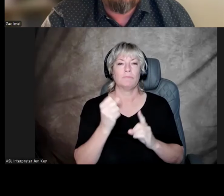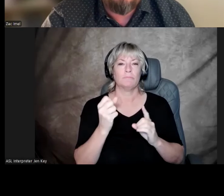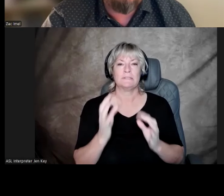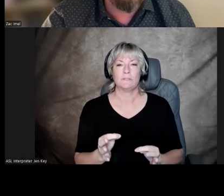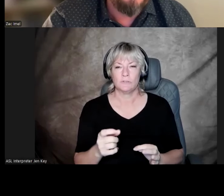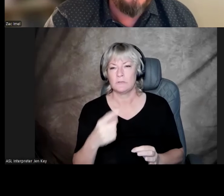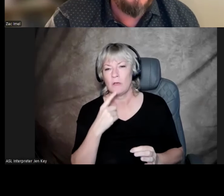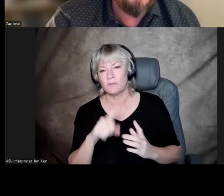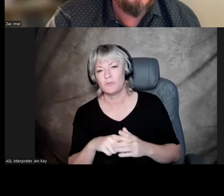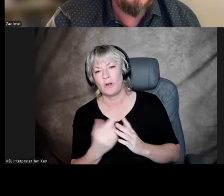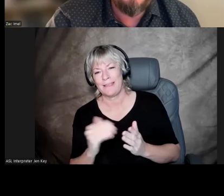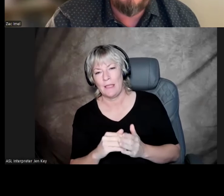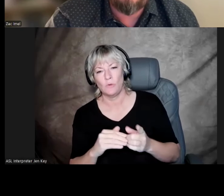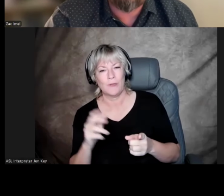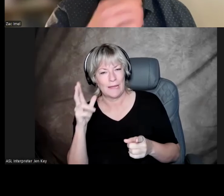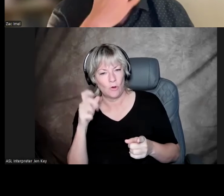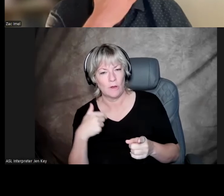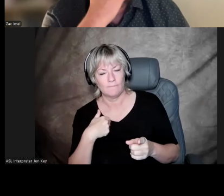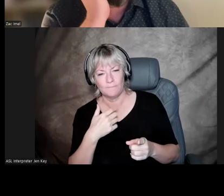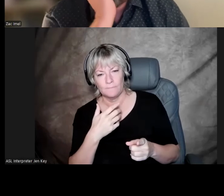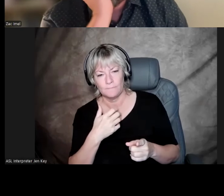can hear it. My bad.